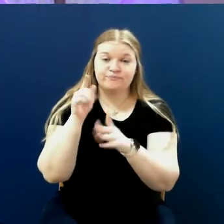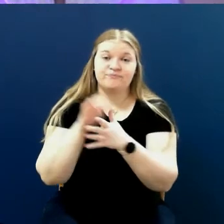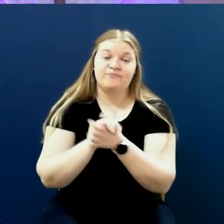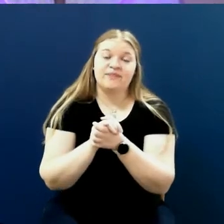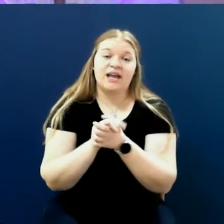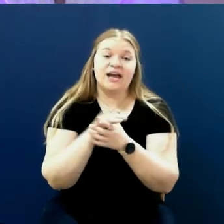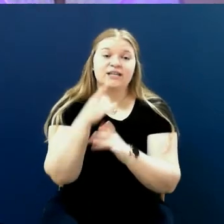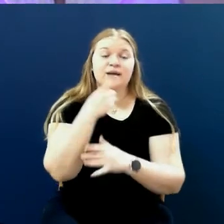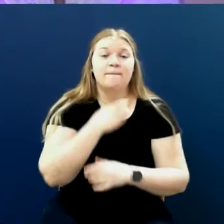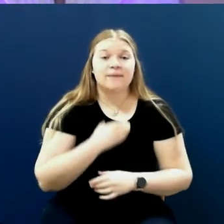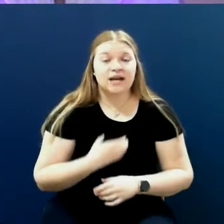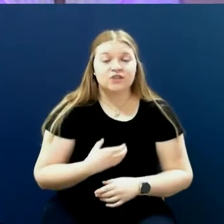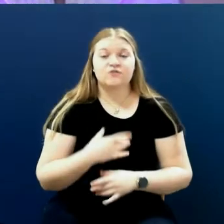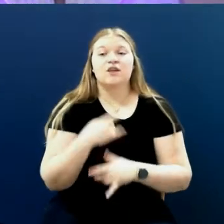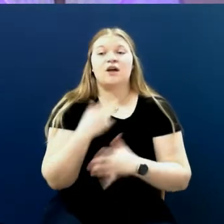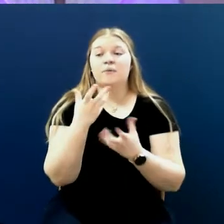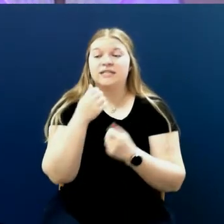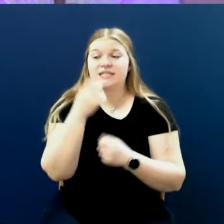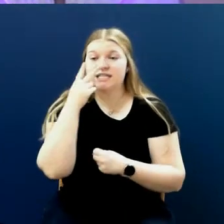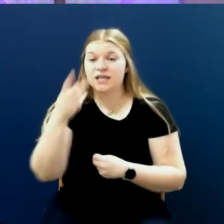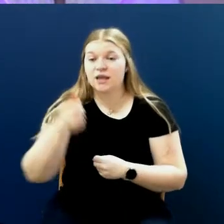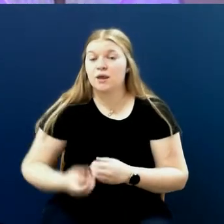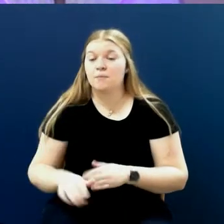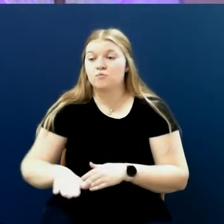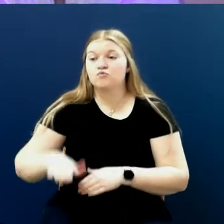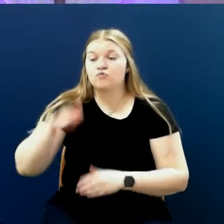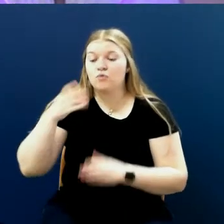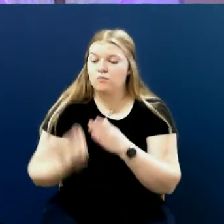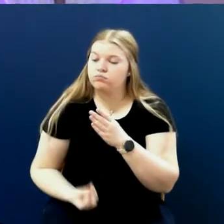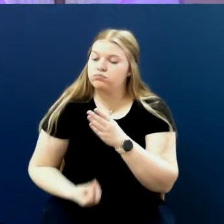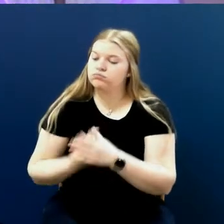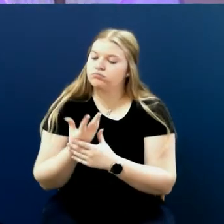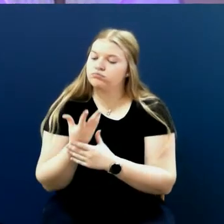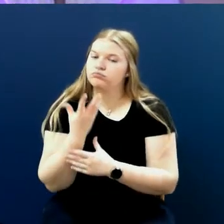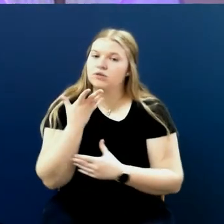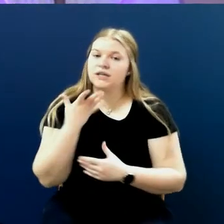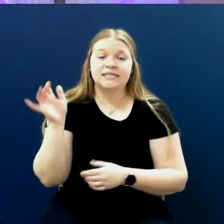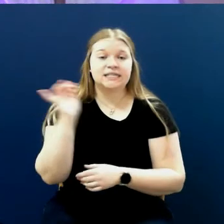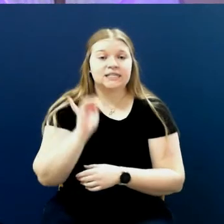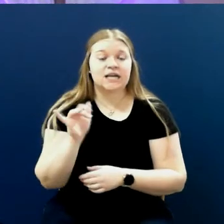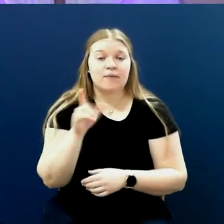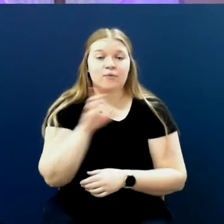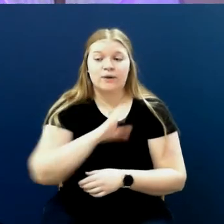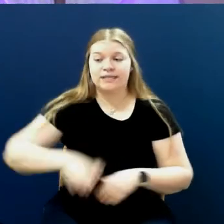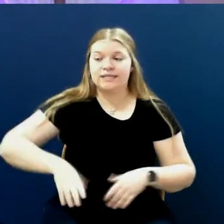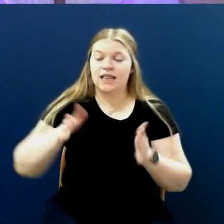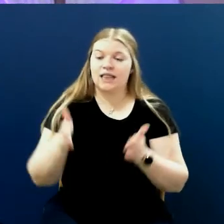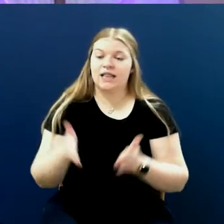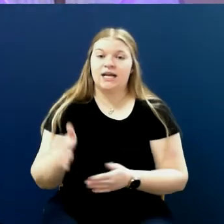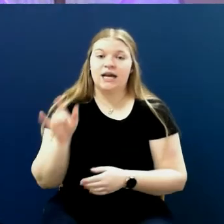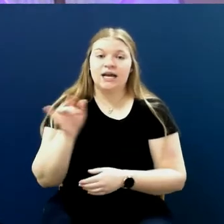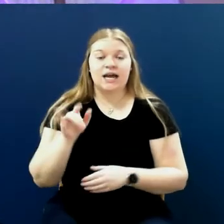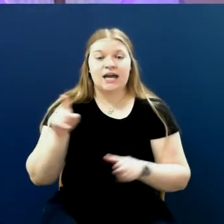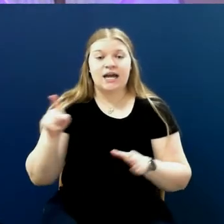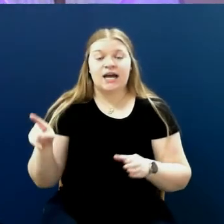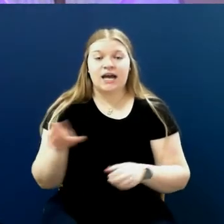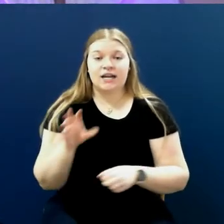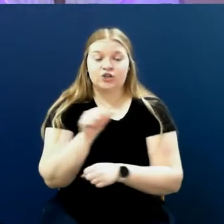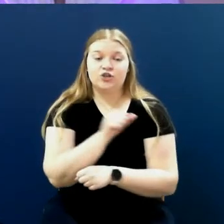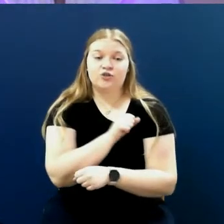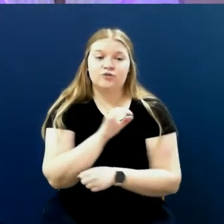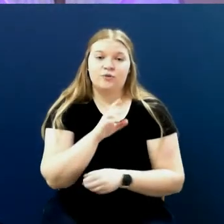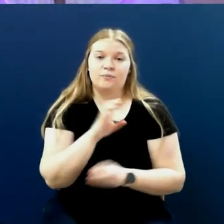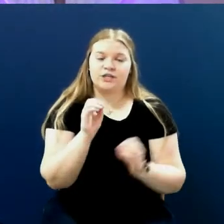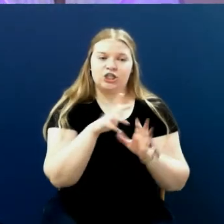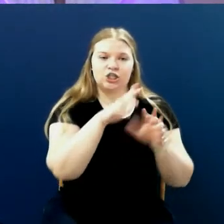them. And he wants to see them grow. And we need to have that same Christ-like attitude. Nobody is just an